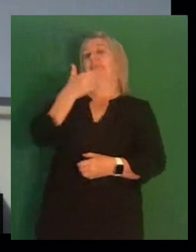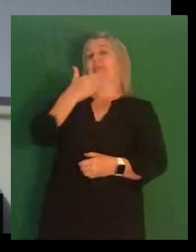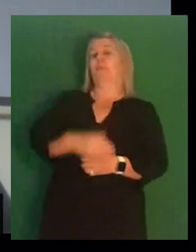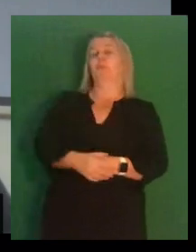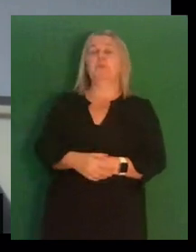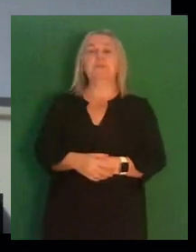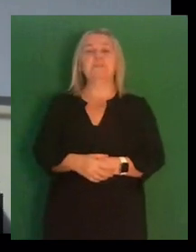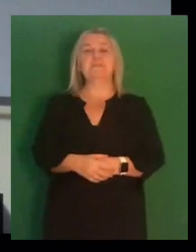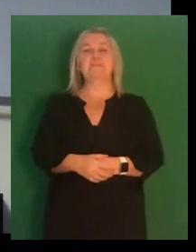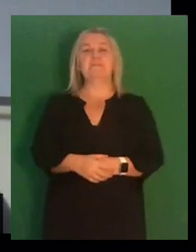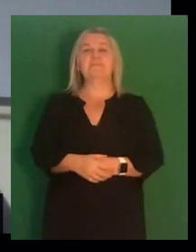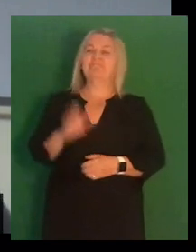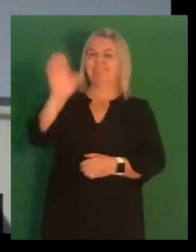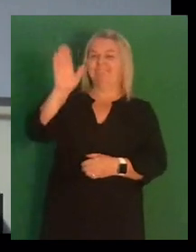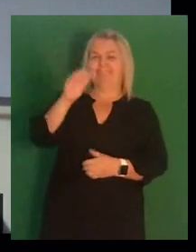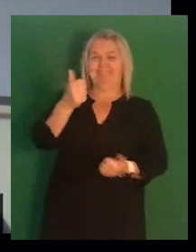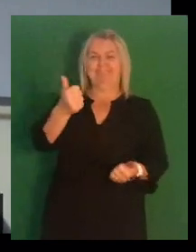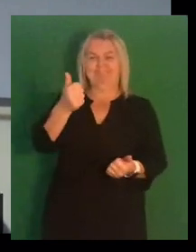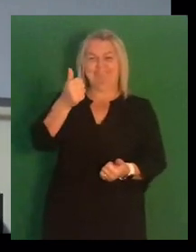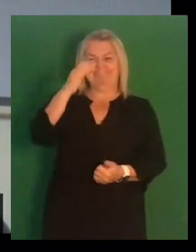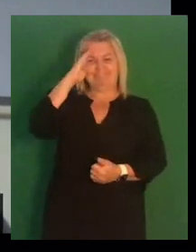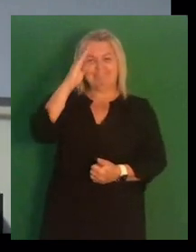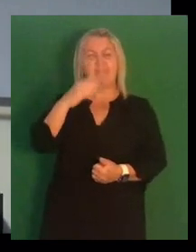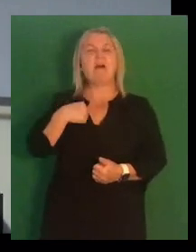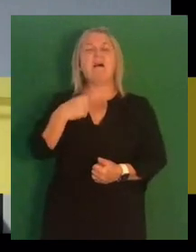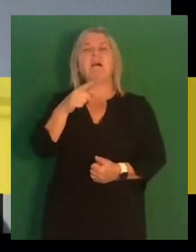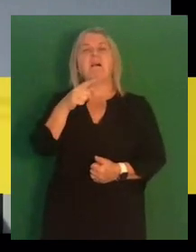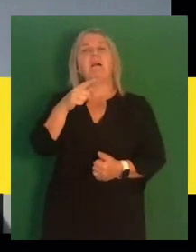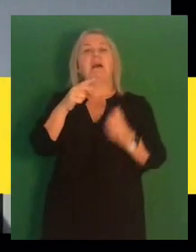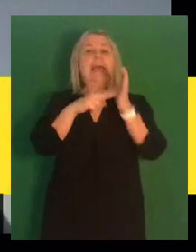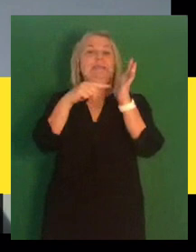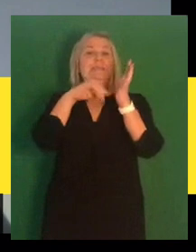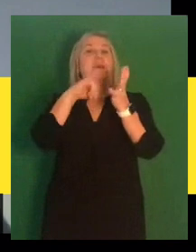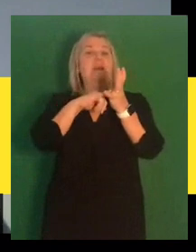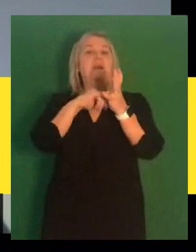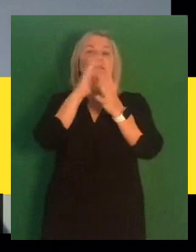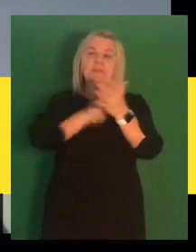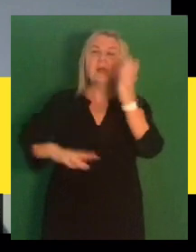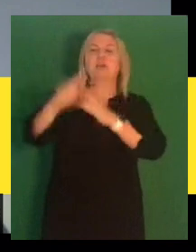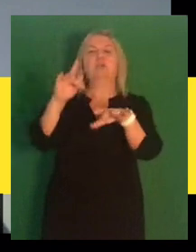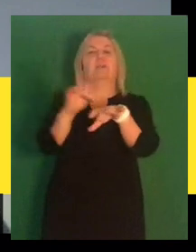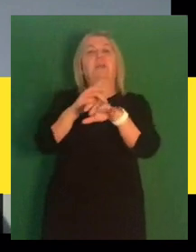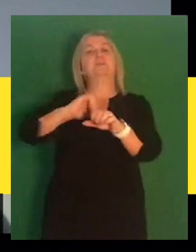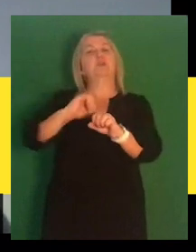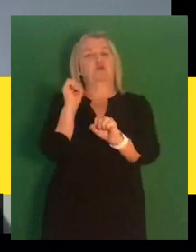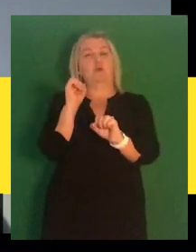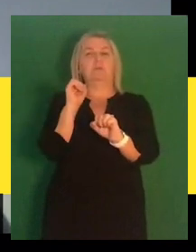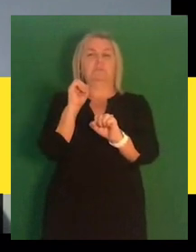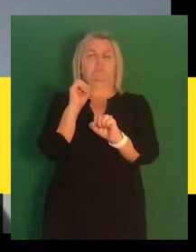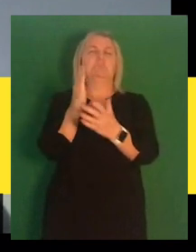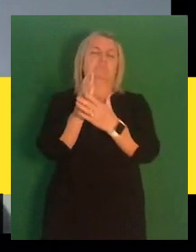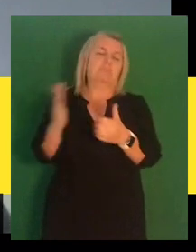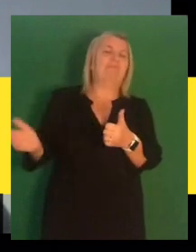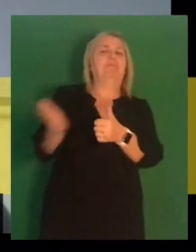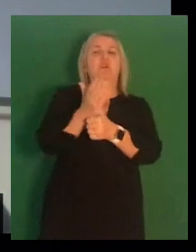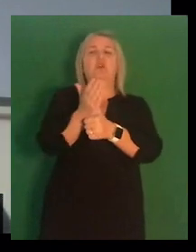Yep. Hi everybody. So the National Theatre of Scotland is, well, it was the first national theatre to